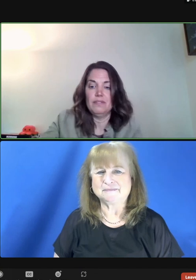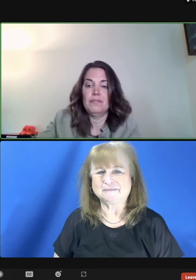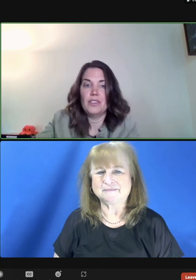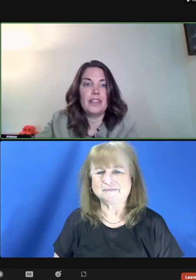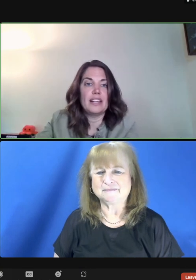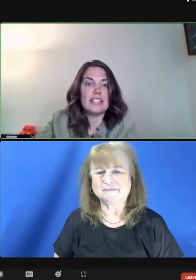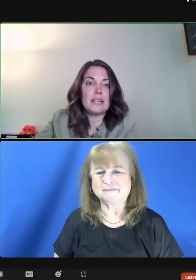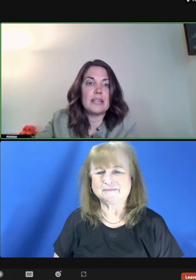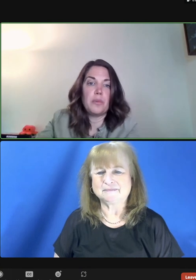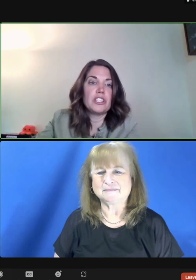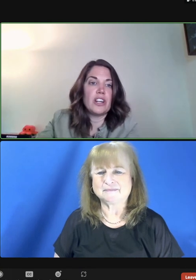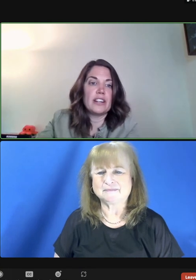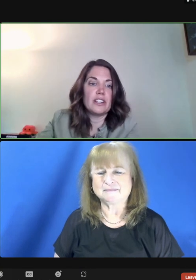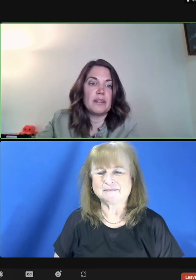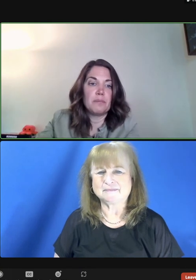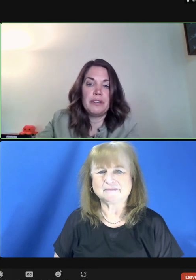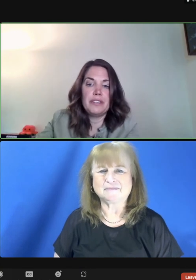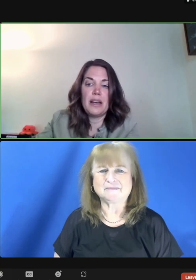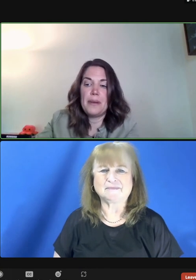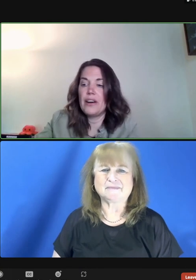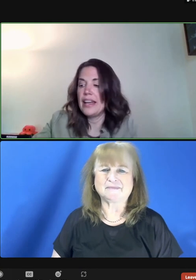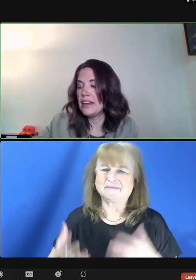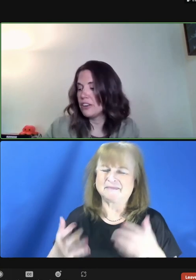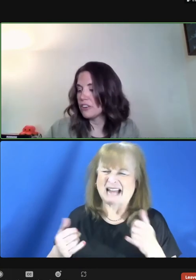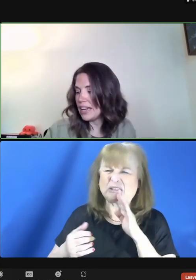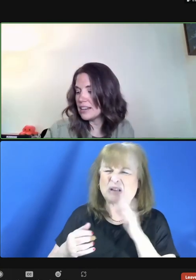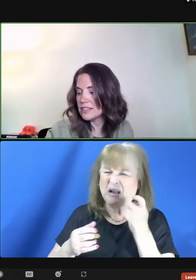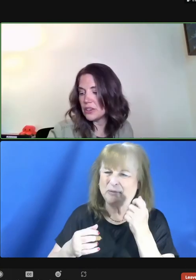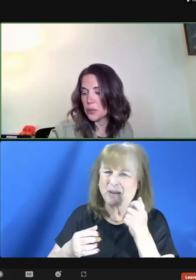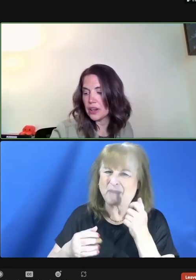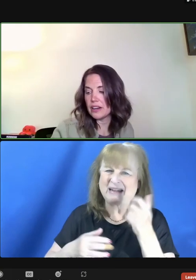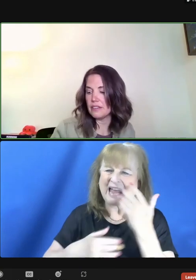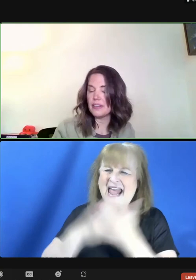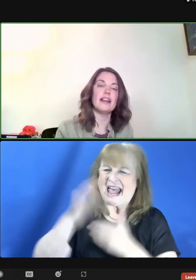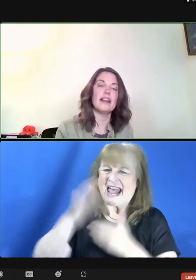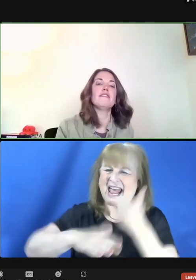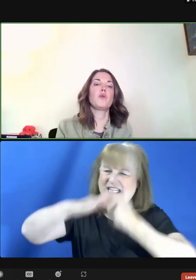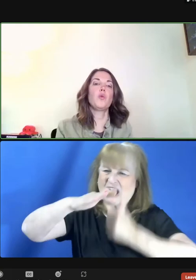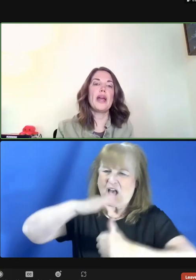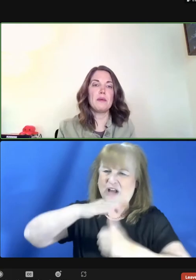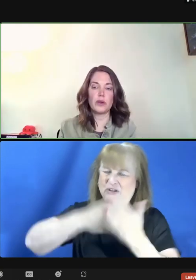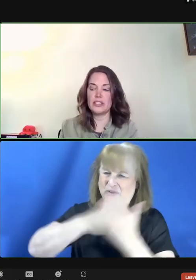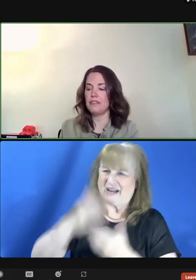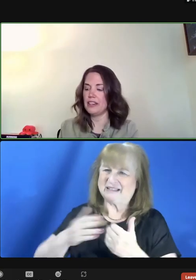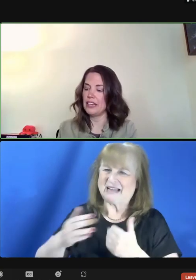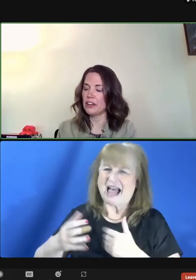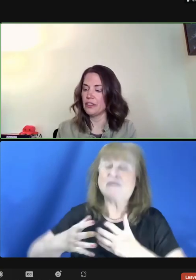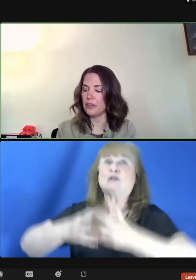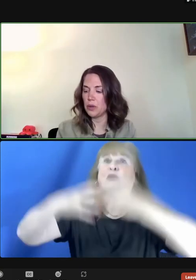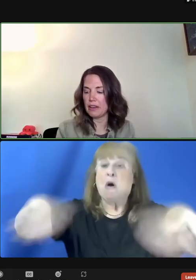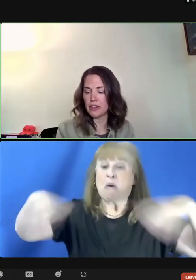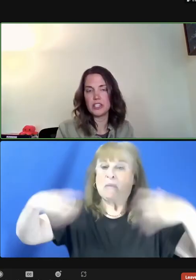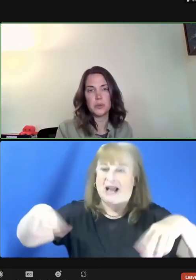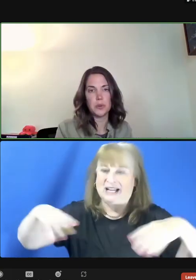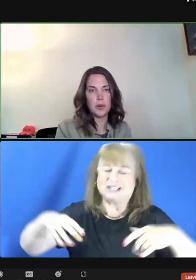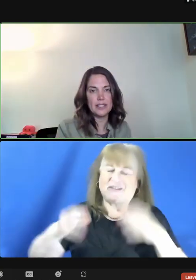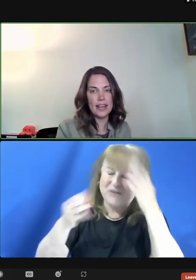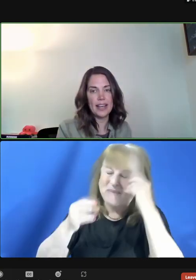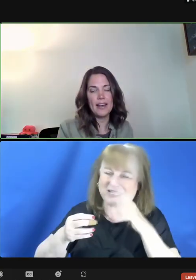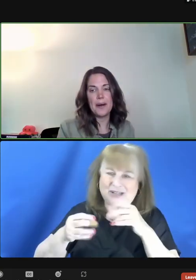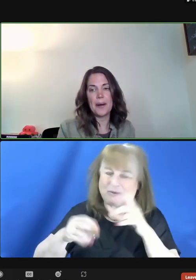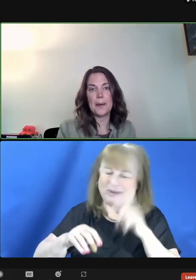Good. No, I skipped one. But we're just talking briefly about hand under hand. I know I have way more stuff in here than we would ever